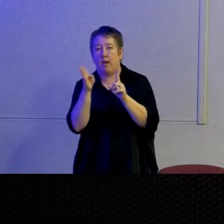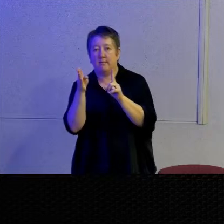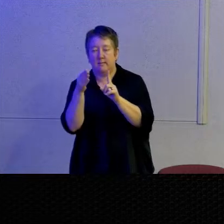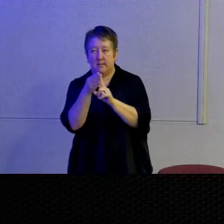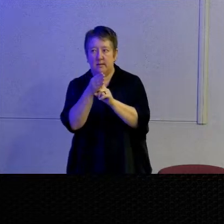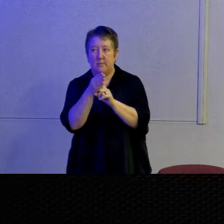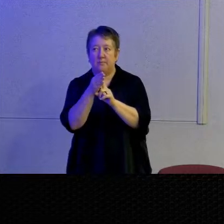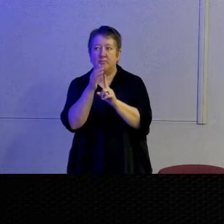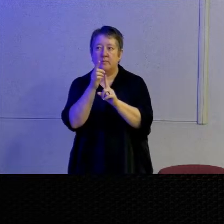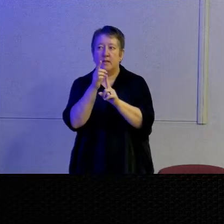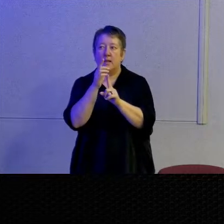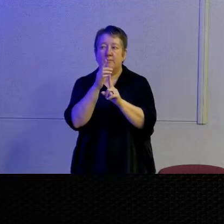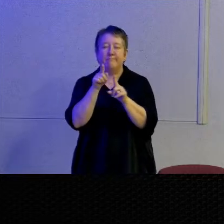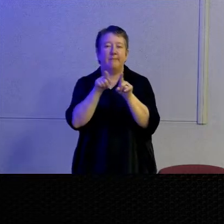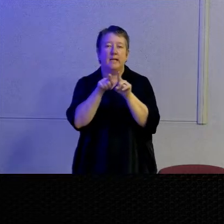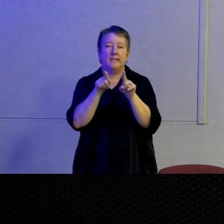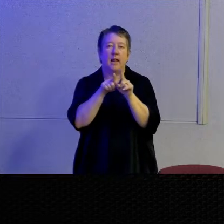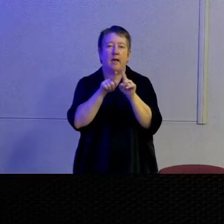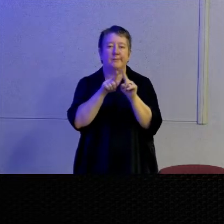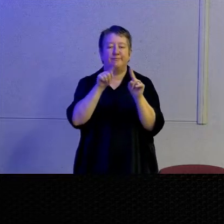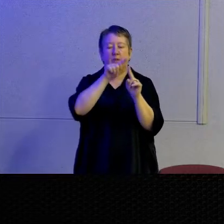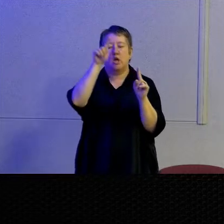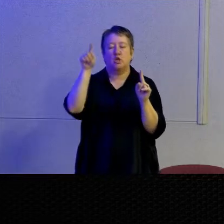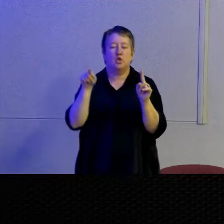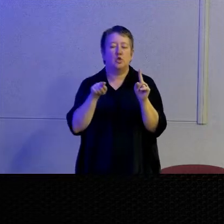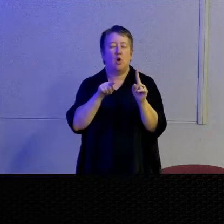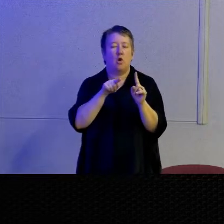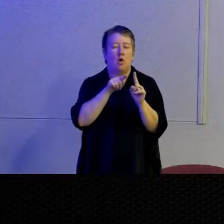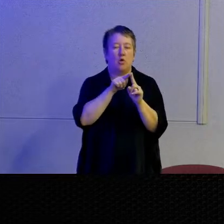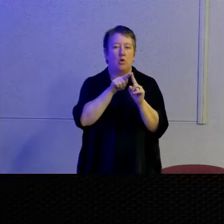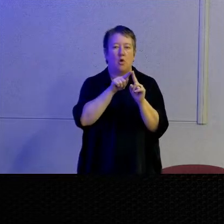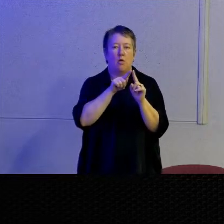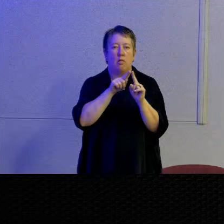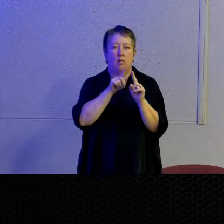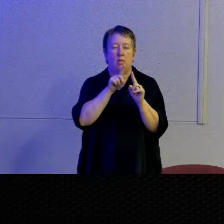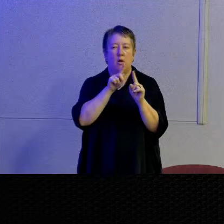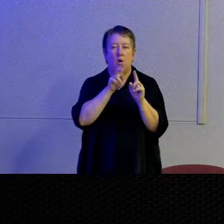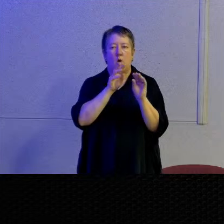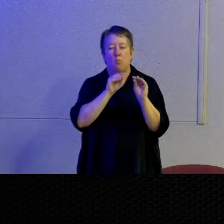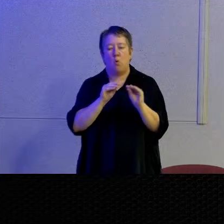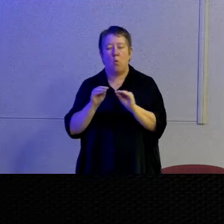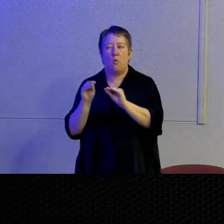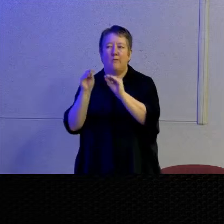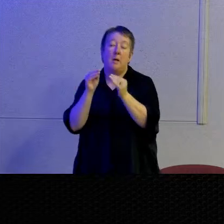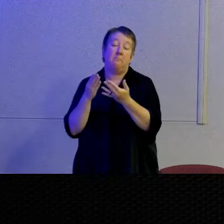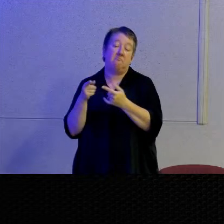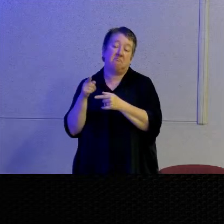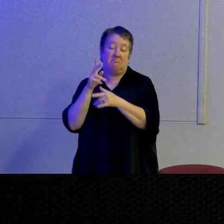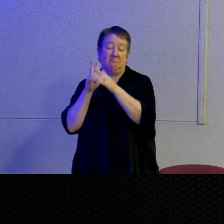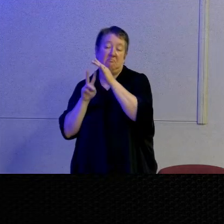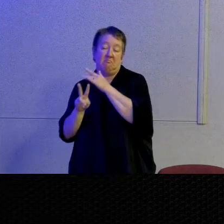turn. It's like moving in a circle." Obviously, he foresaw FCC.